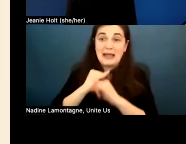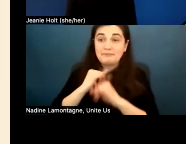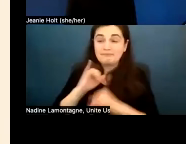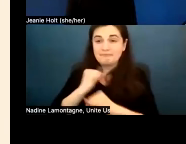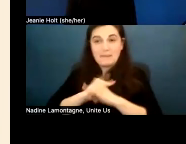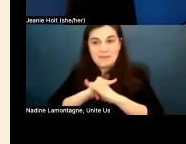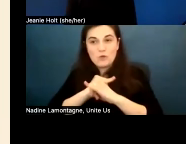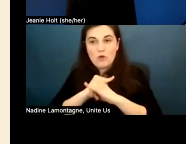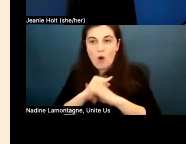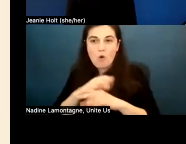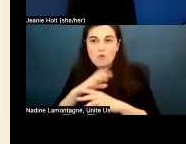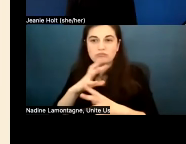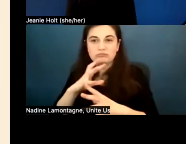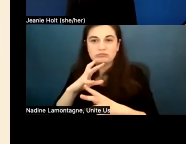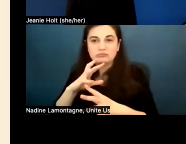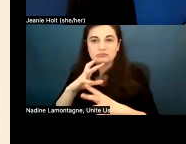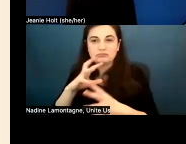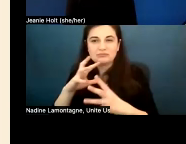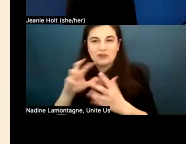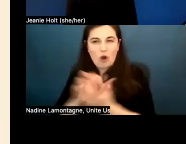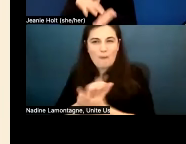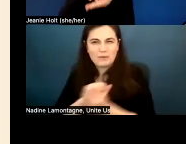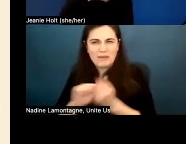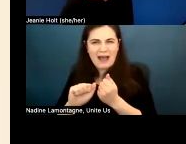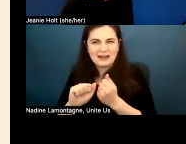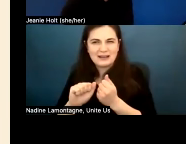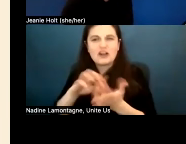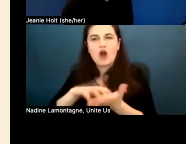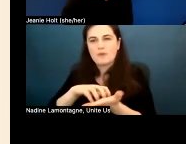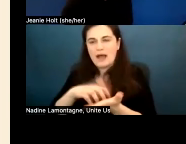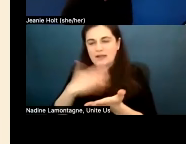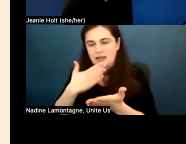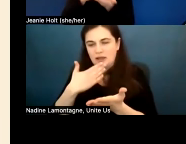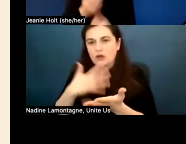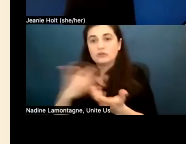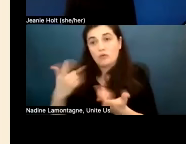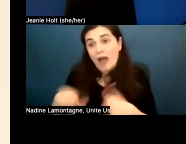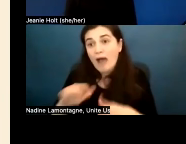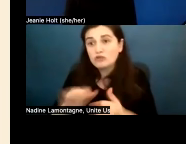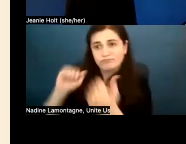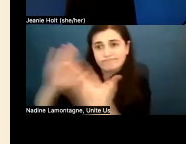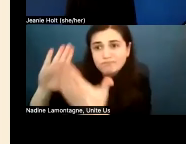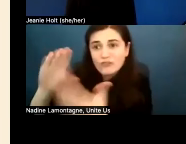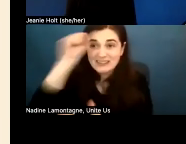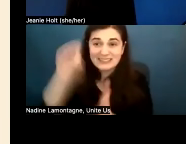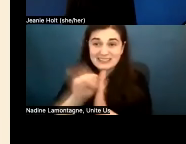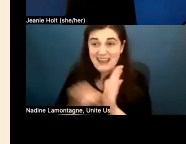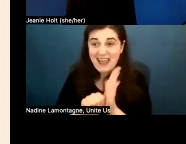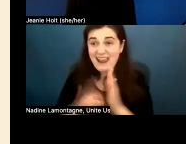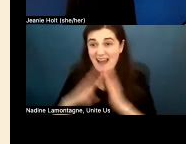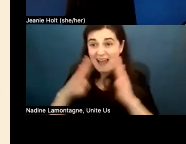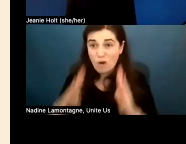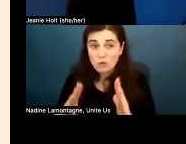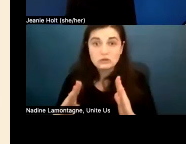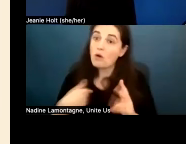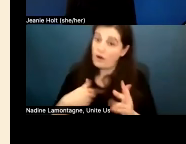to be more careful. So we've had to get creative in terms of how we get folks to our state houses. And what I